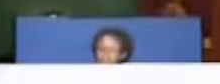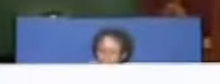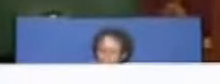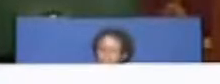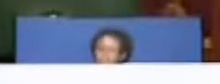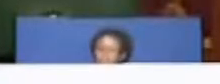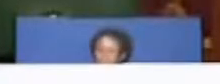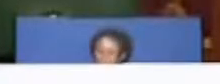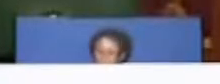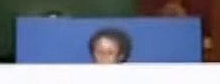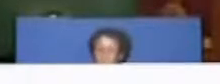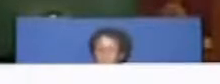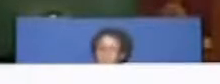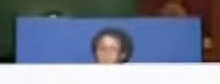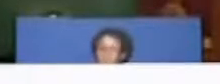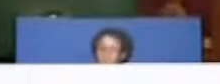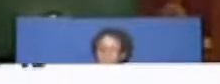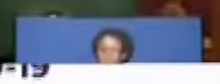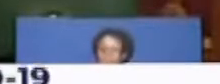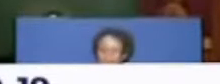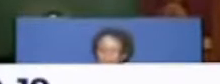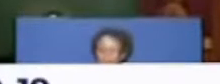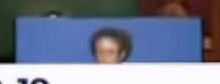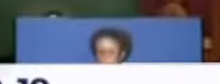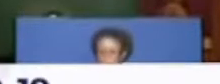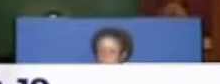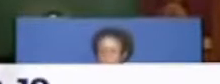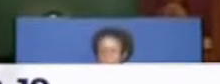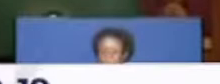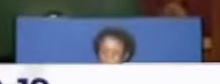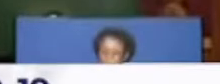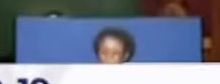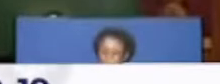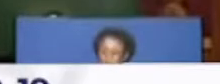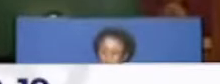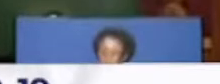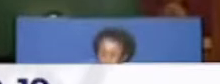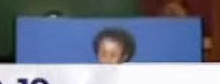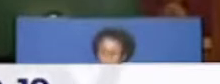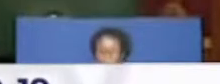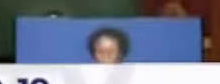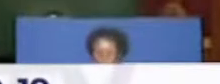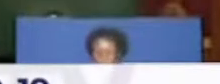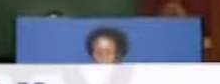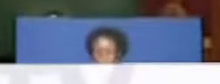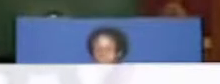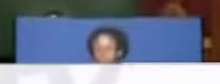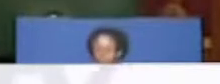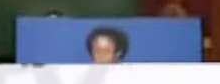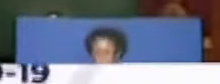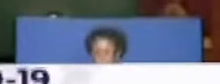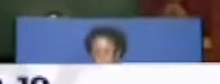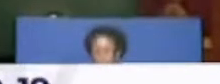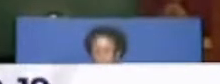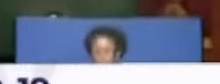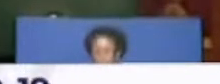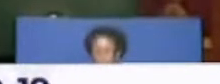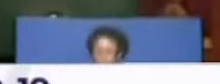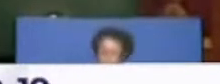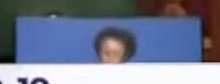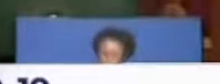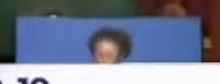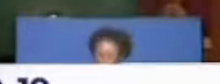strength will always be our unity. Today, I'm happy to report that despite the challenges and